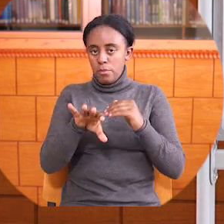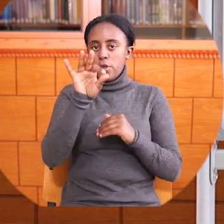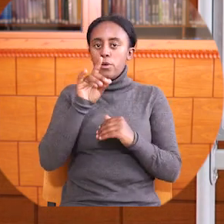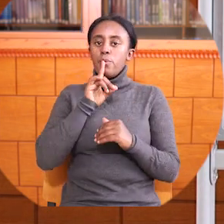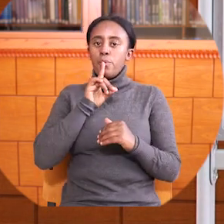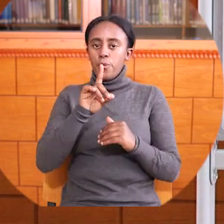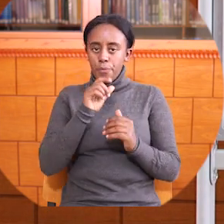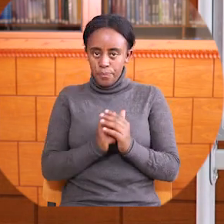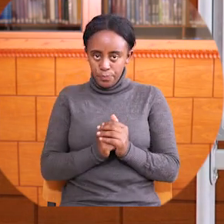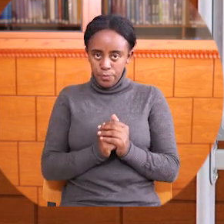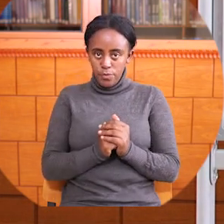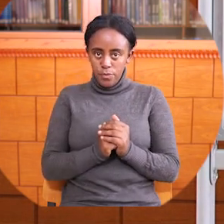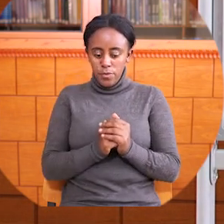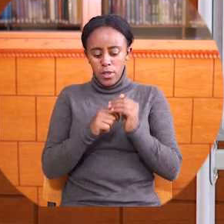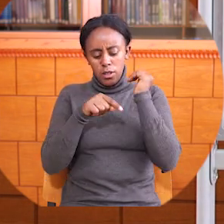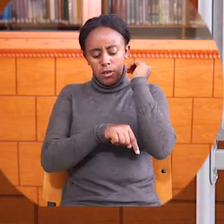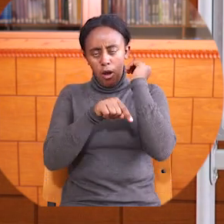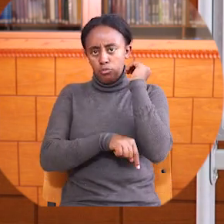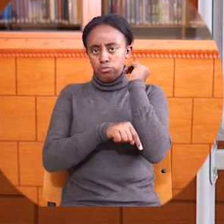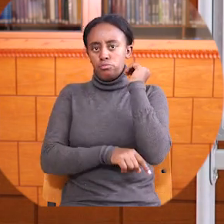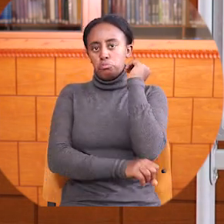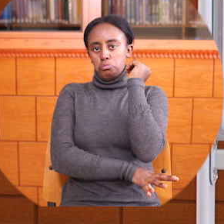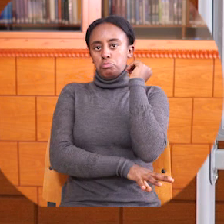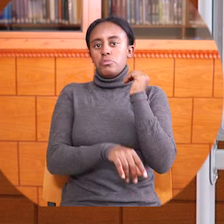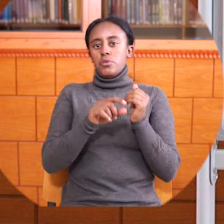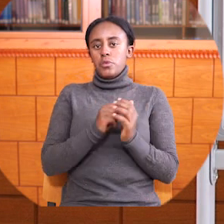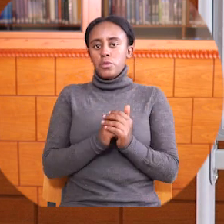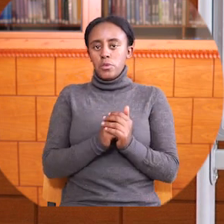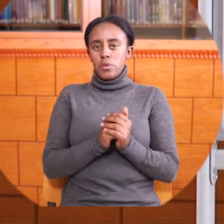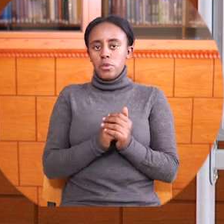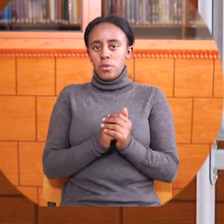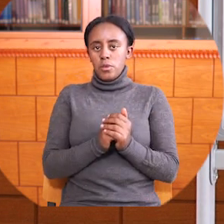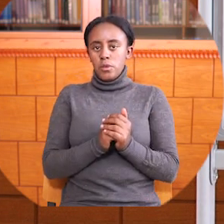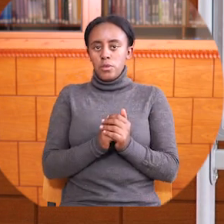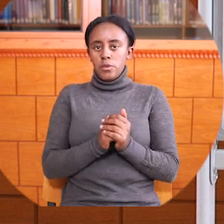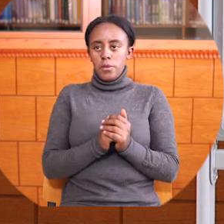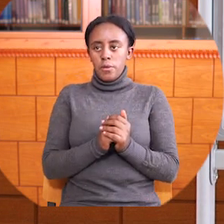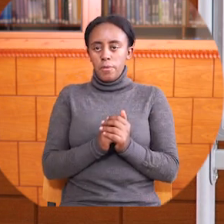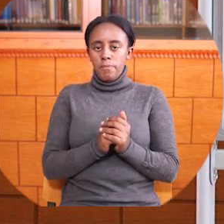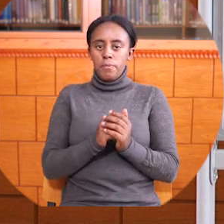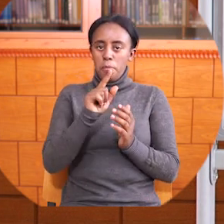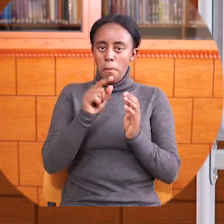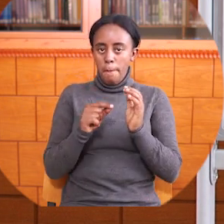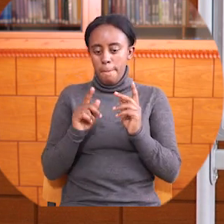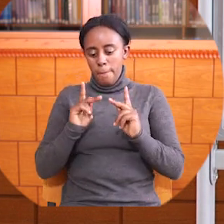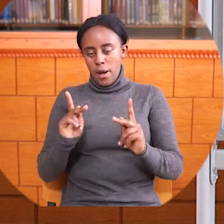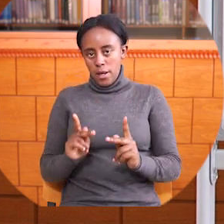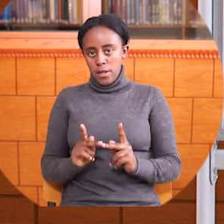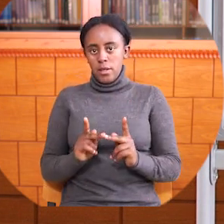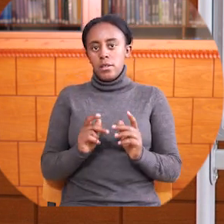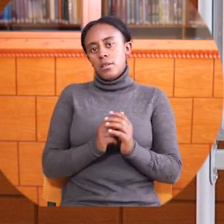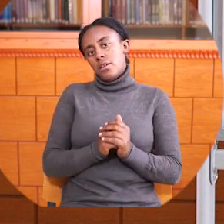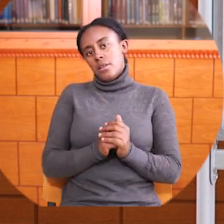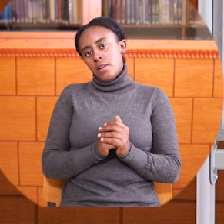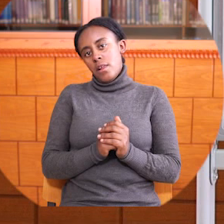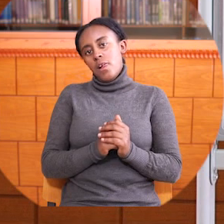is grow downward to the soil. It is consisting some parts like main root, lateral